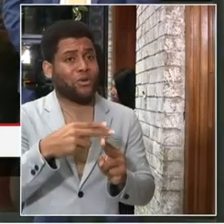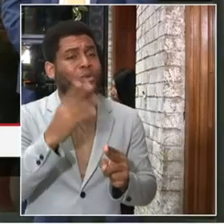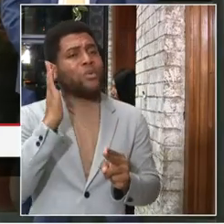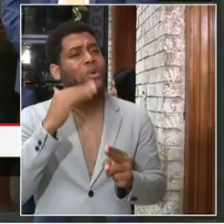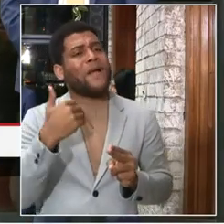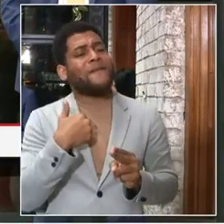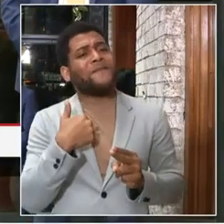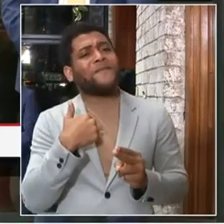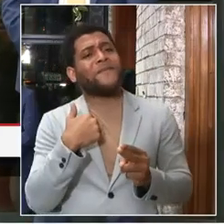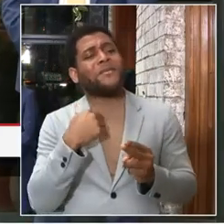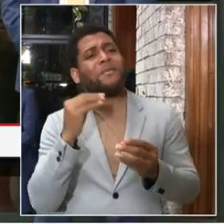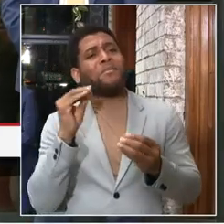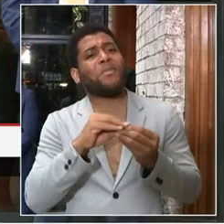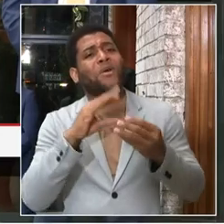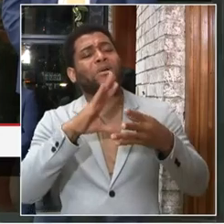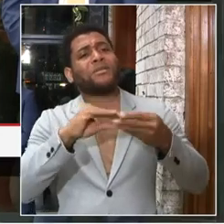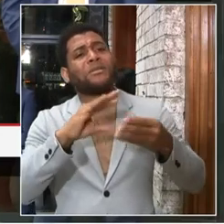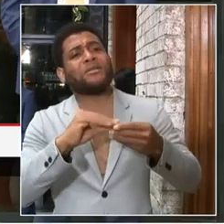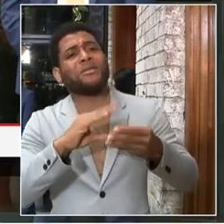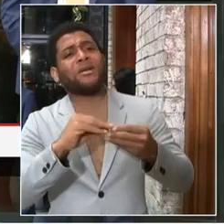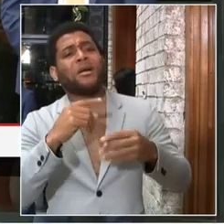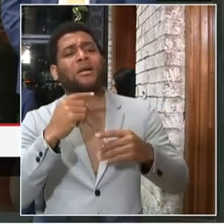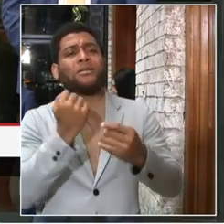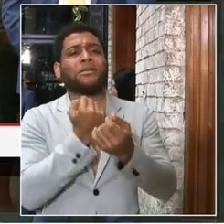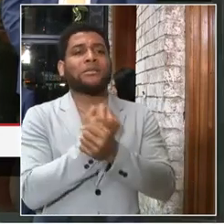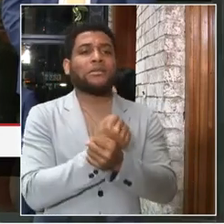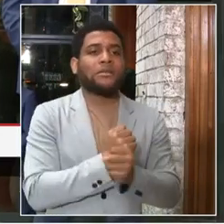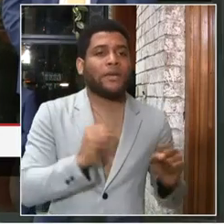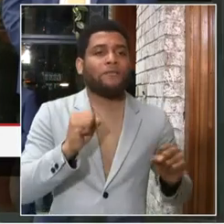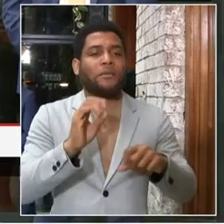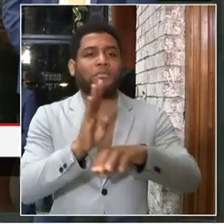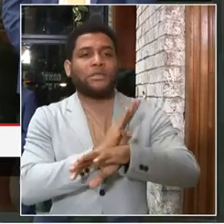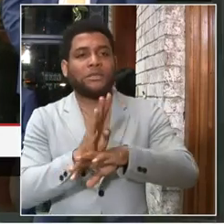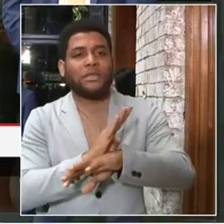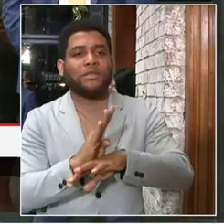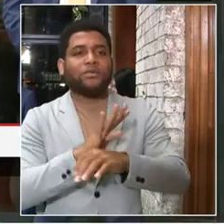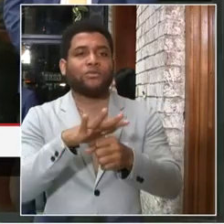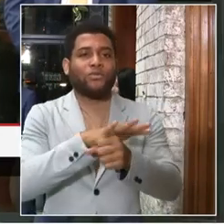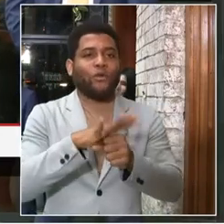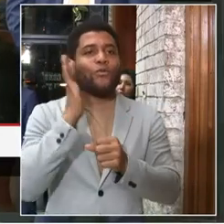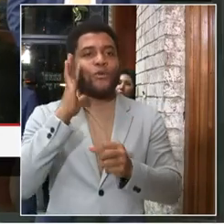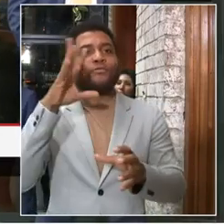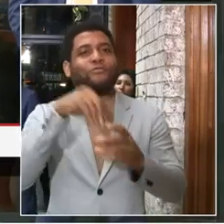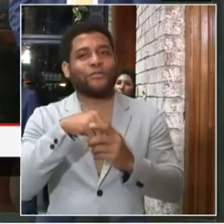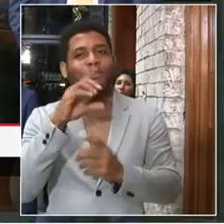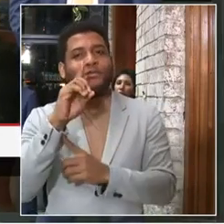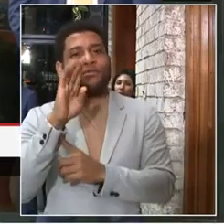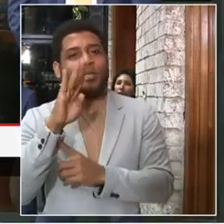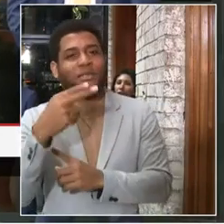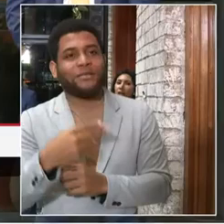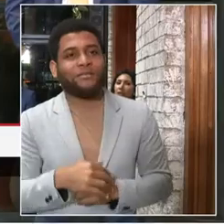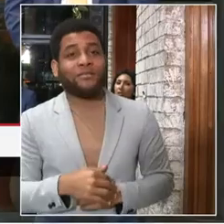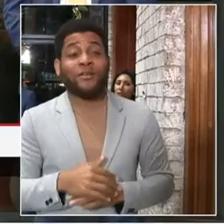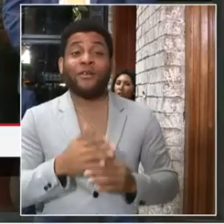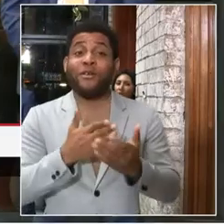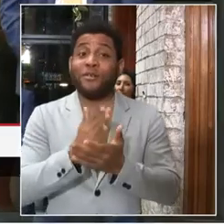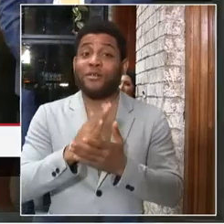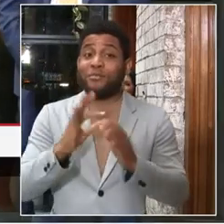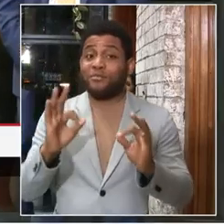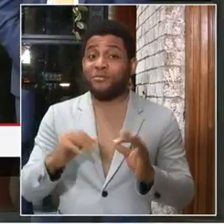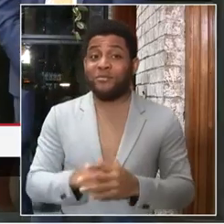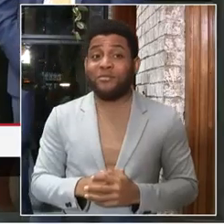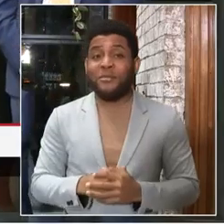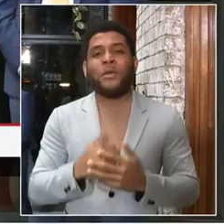safe commercial corridors and how we're deploying them to include DBH. All right. Yes, last